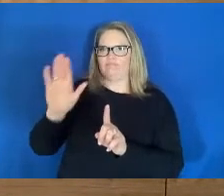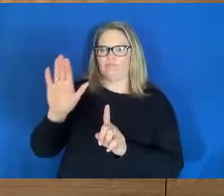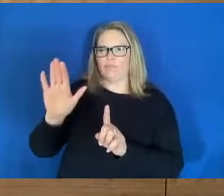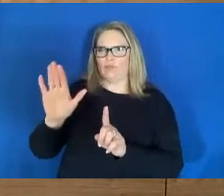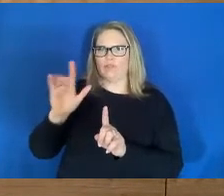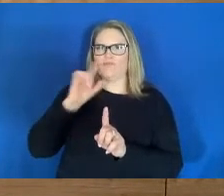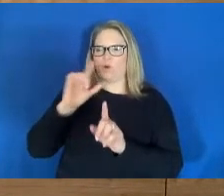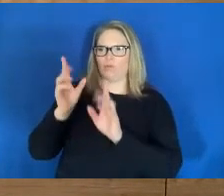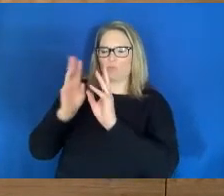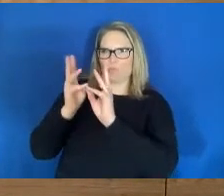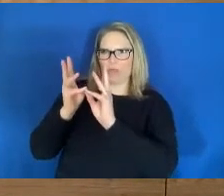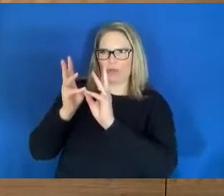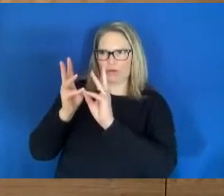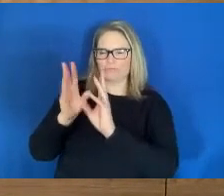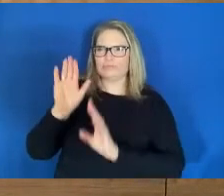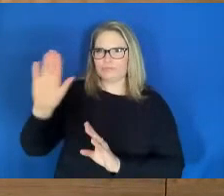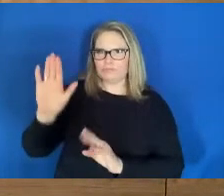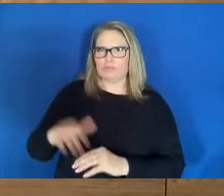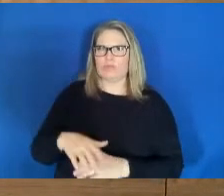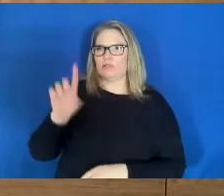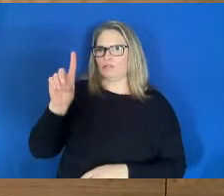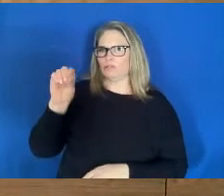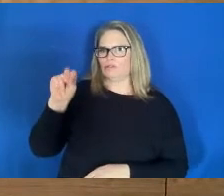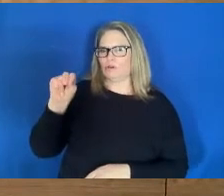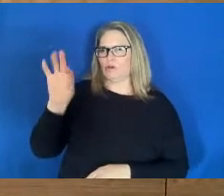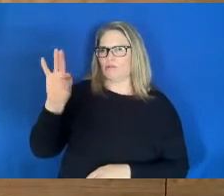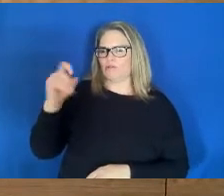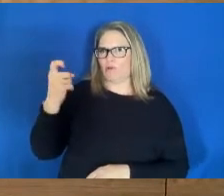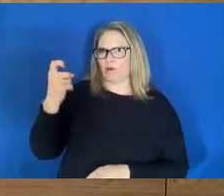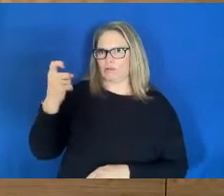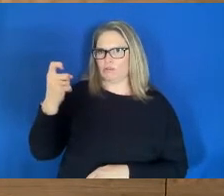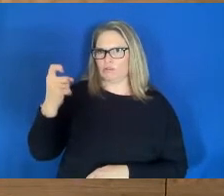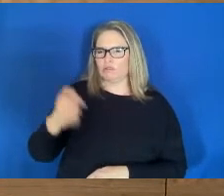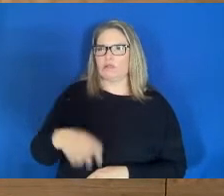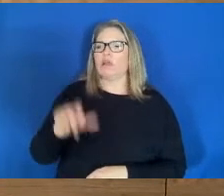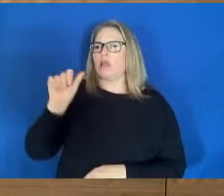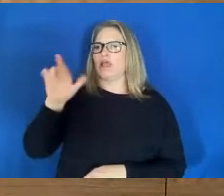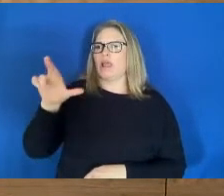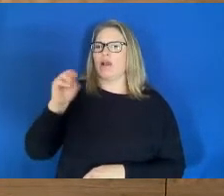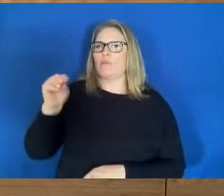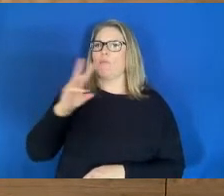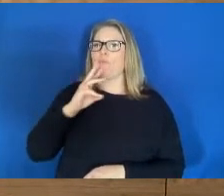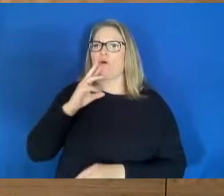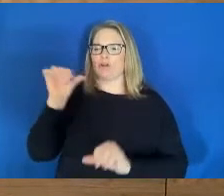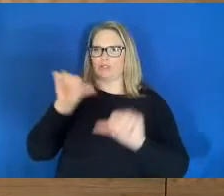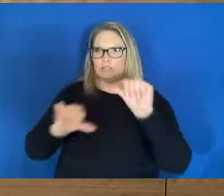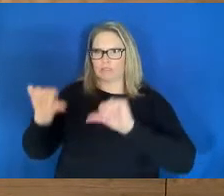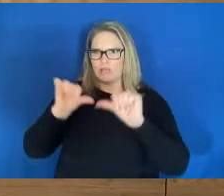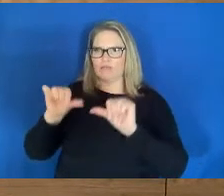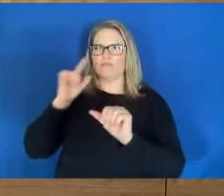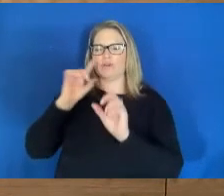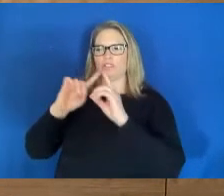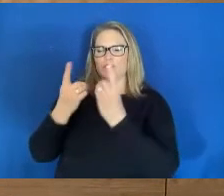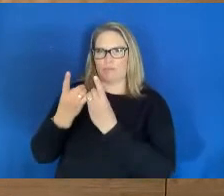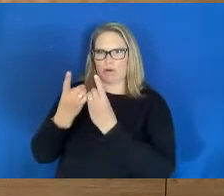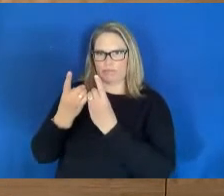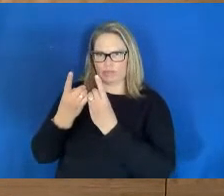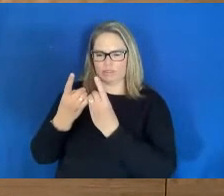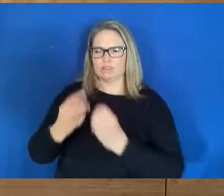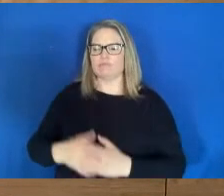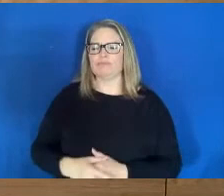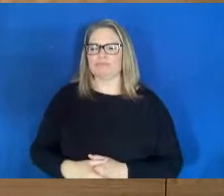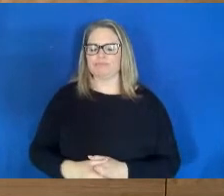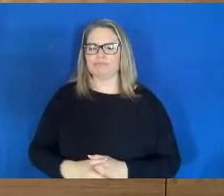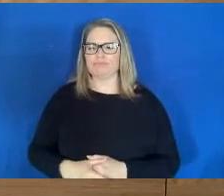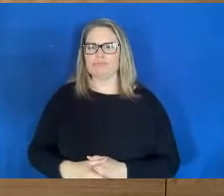Change Canada, Don Fox, Director of Air and Water Science for the Department of Environment and Local Governments,